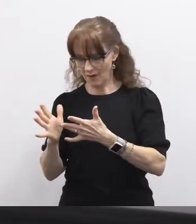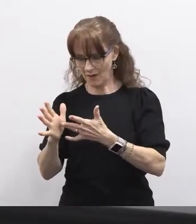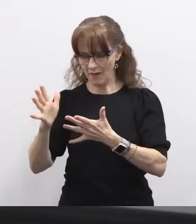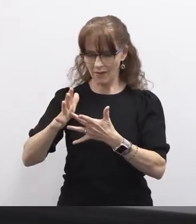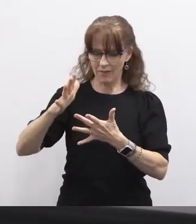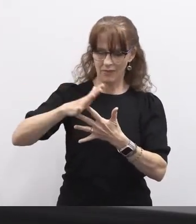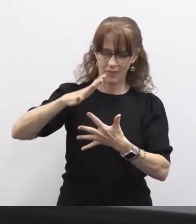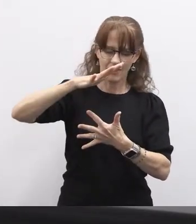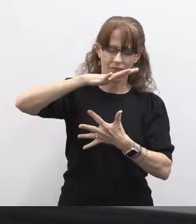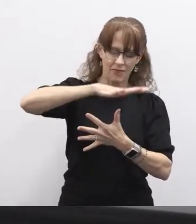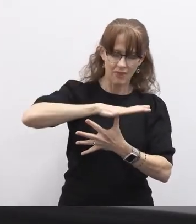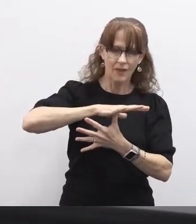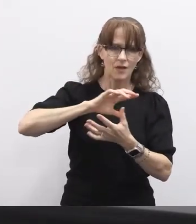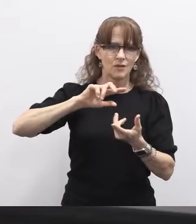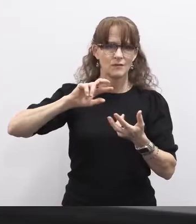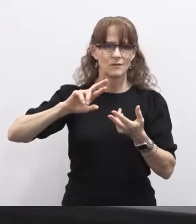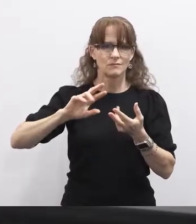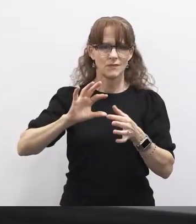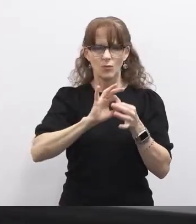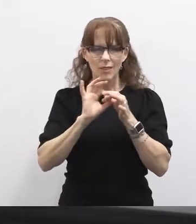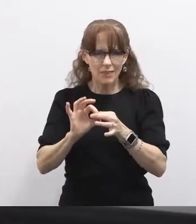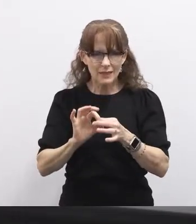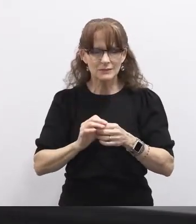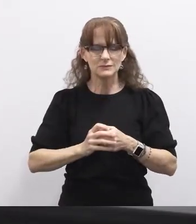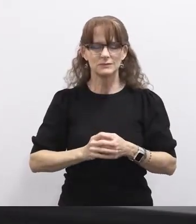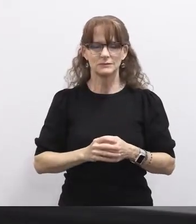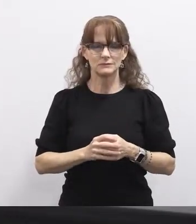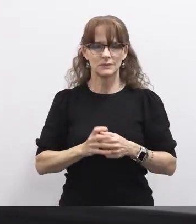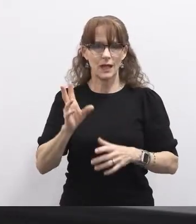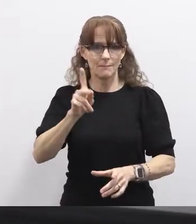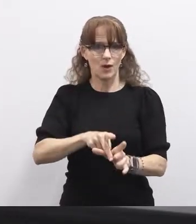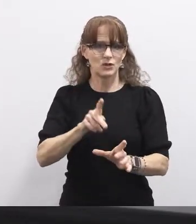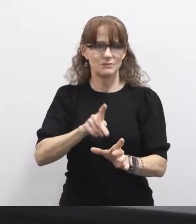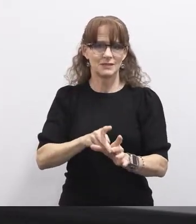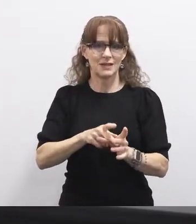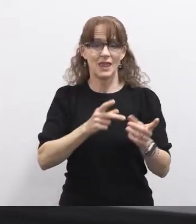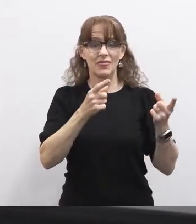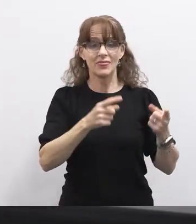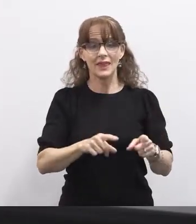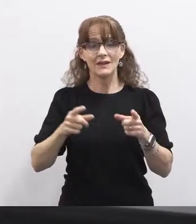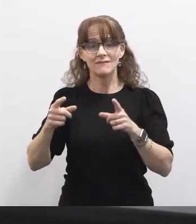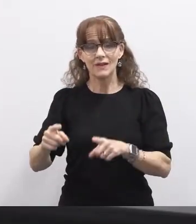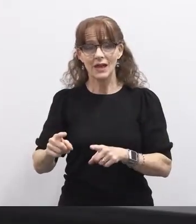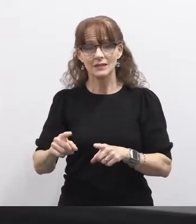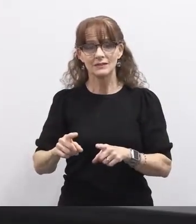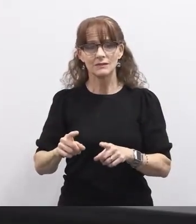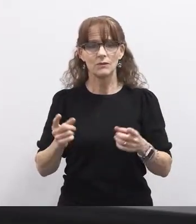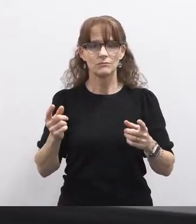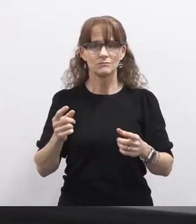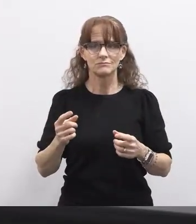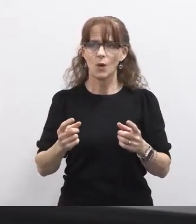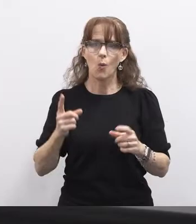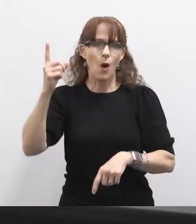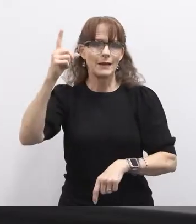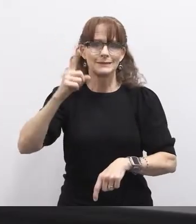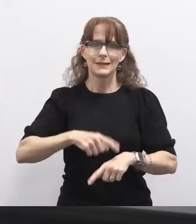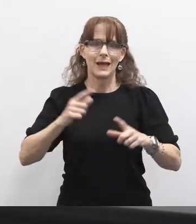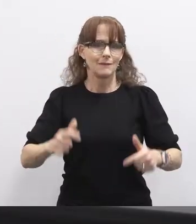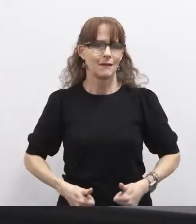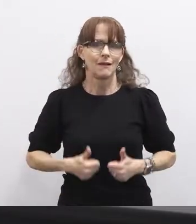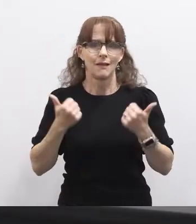going all the way to our senior year. And as well as participating in the events that will only happen once in a lifetime as